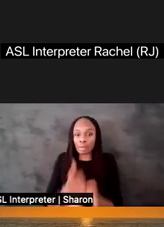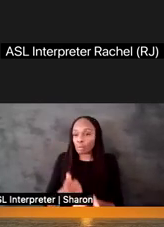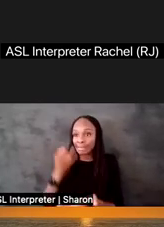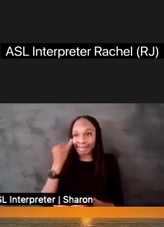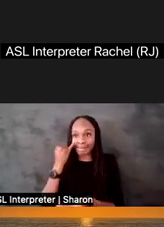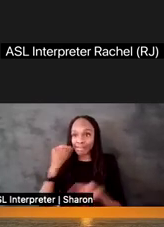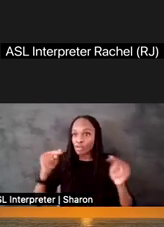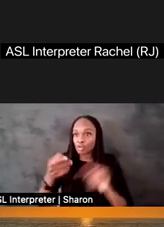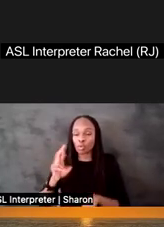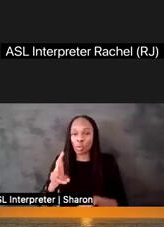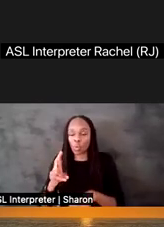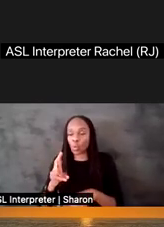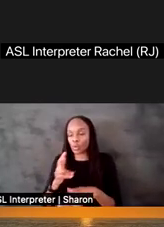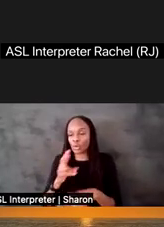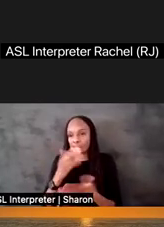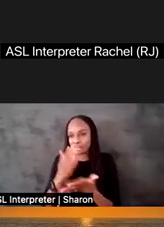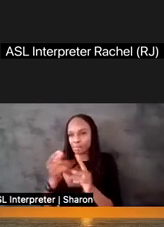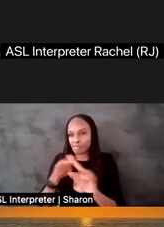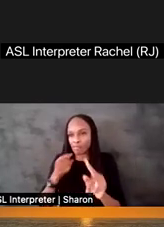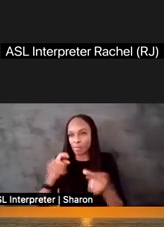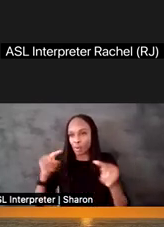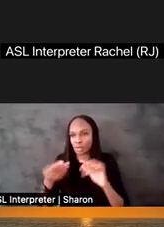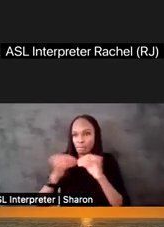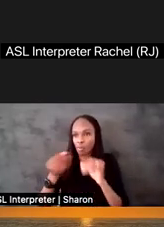further injuries or damage.